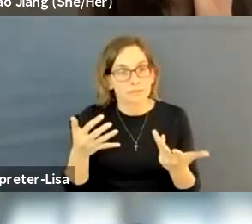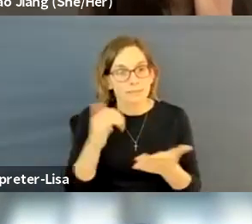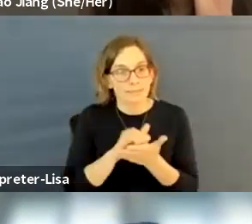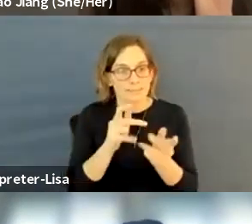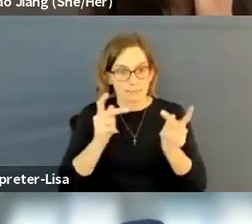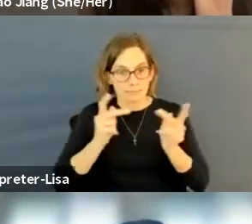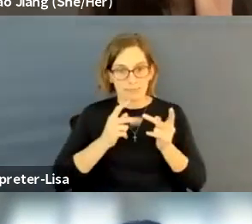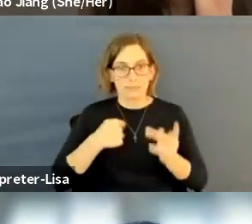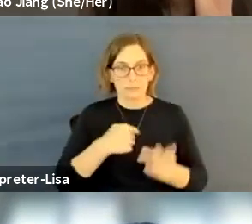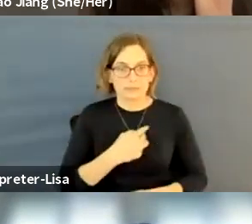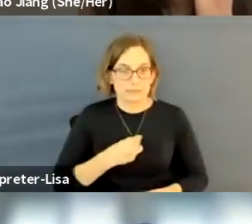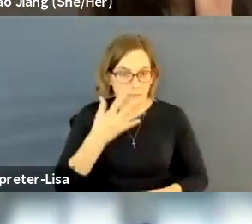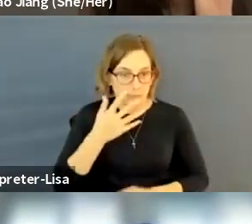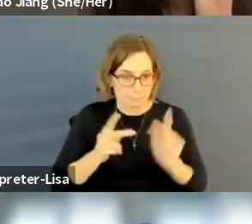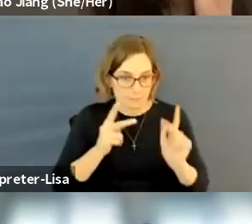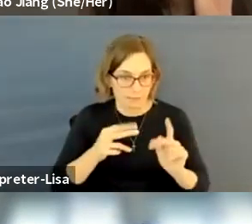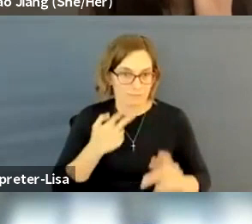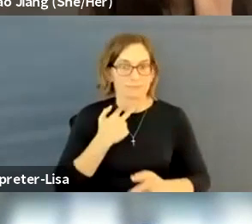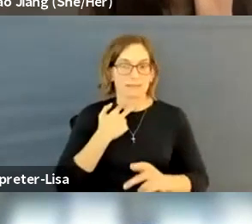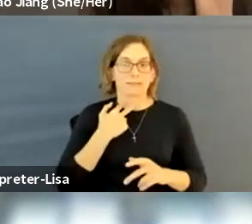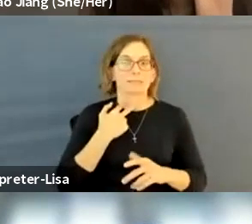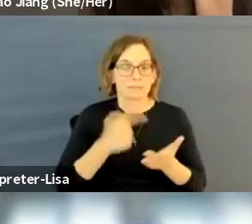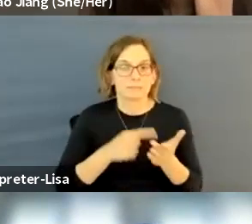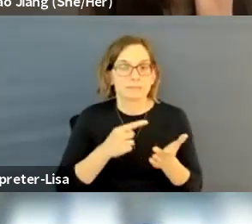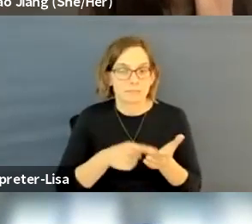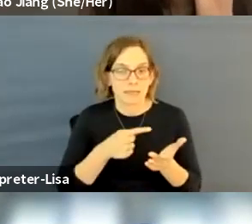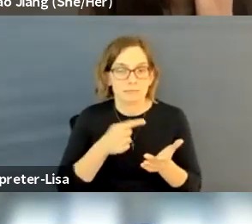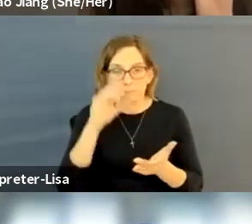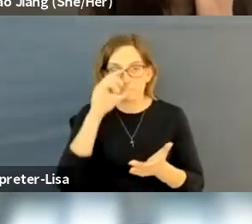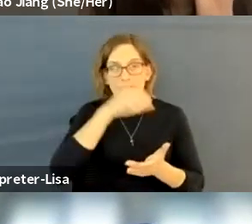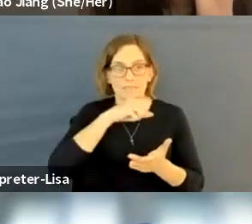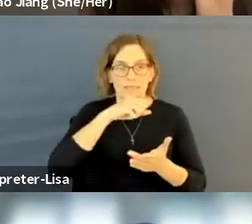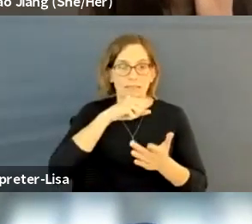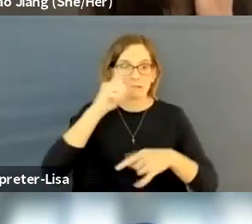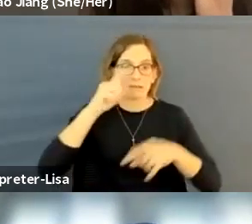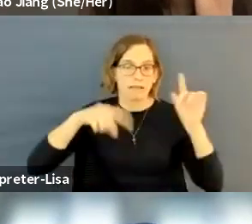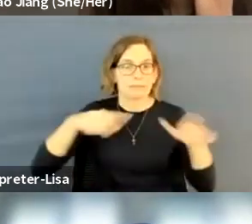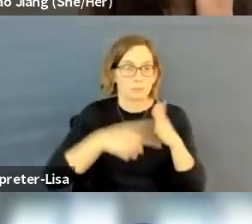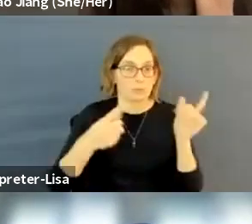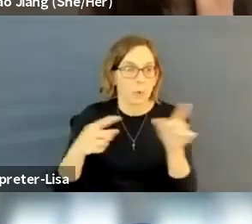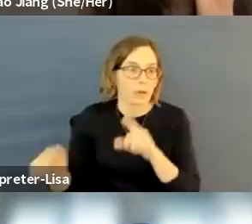people get hung up and get stuck and sort of miss some of the dynamics that are going on here.